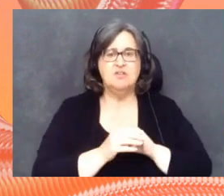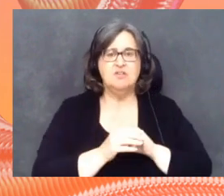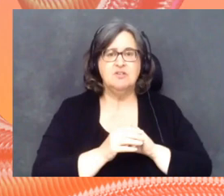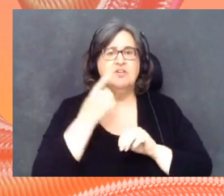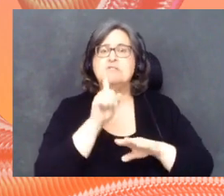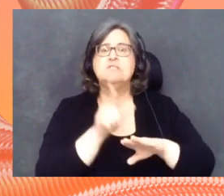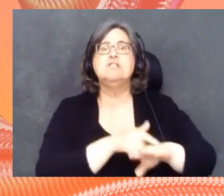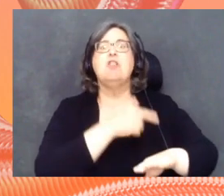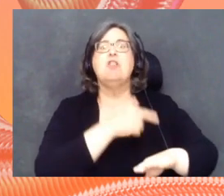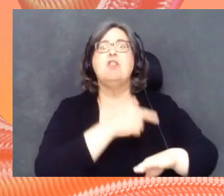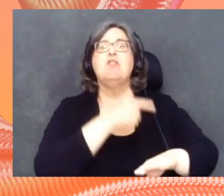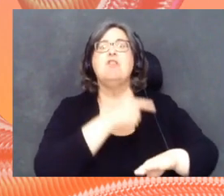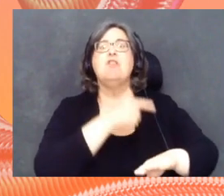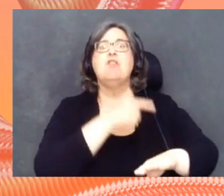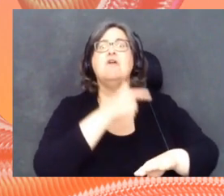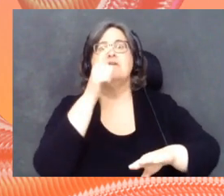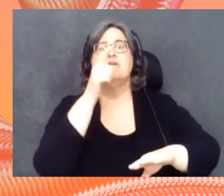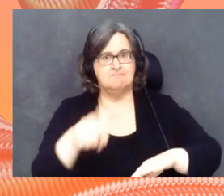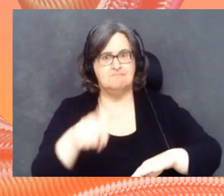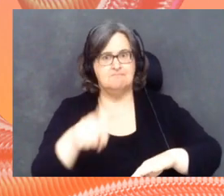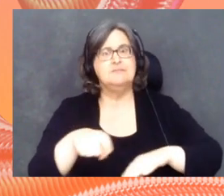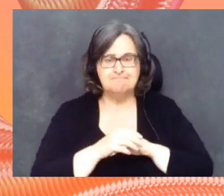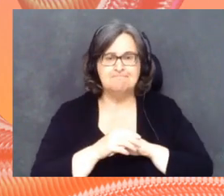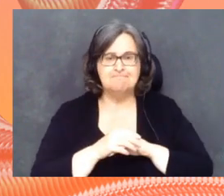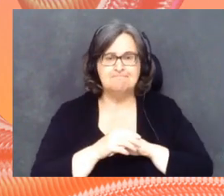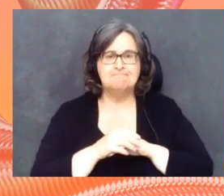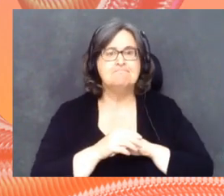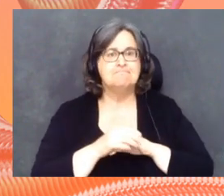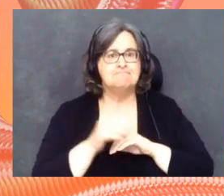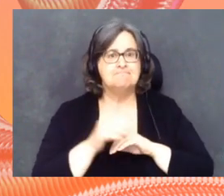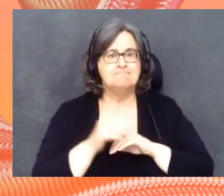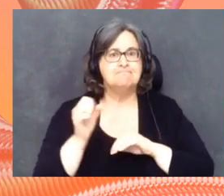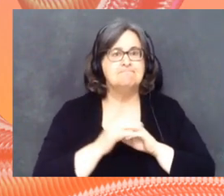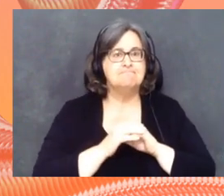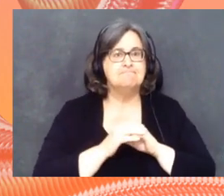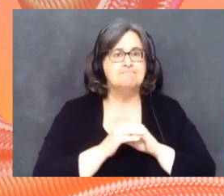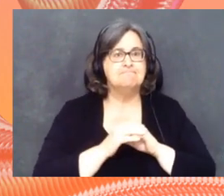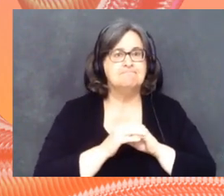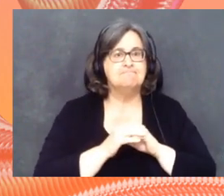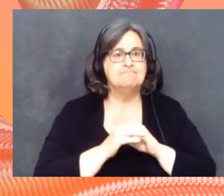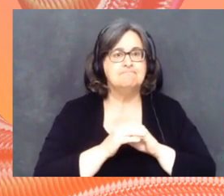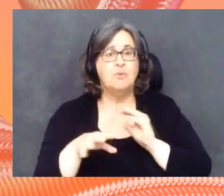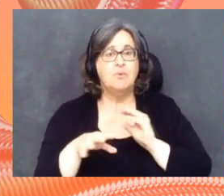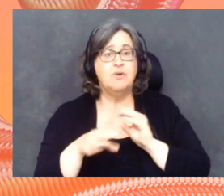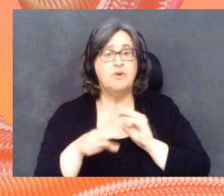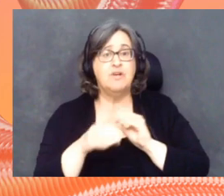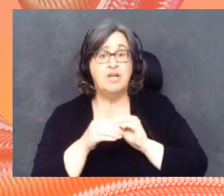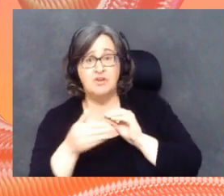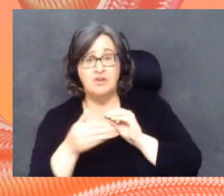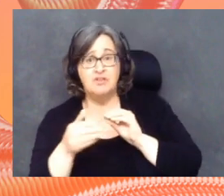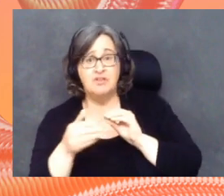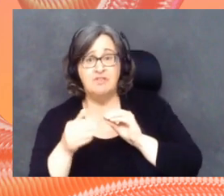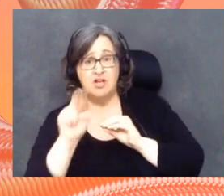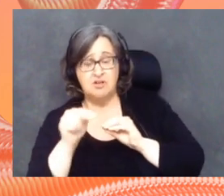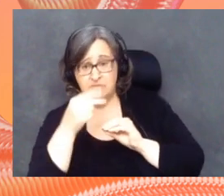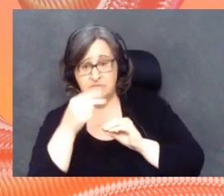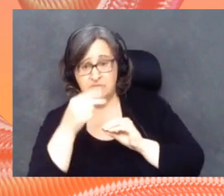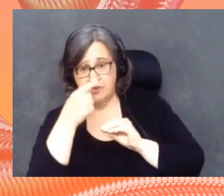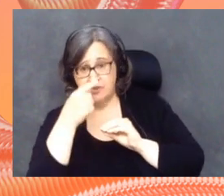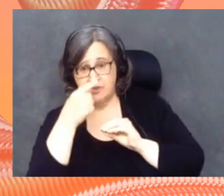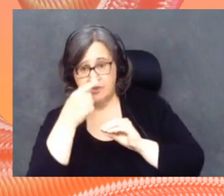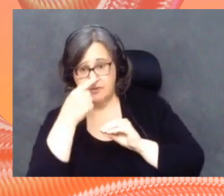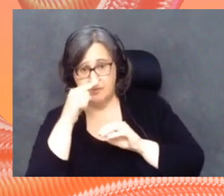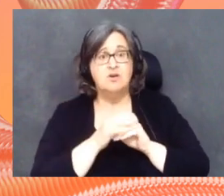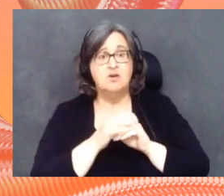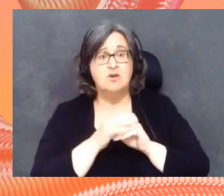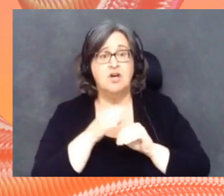time? Yes. Yeah. And yeah. Can I say one thing, Autumn, which is, I really want to